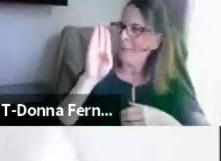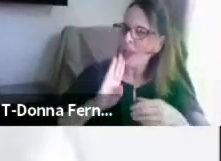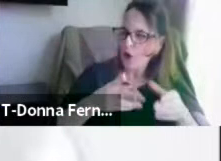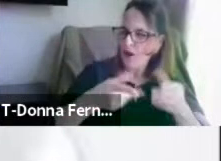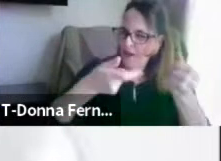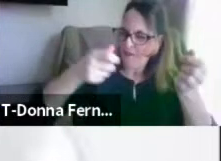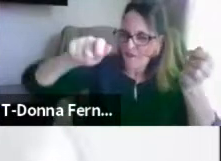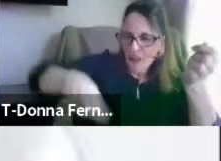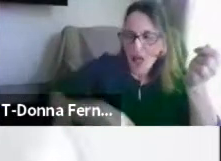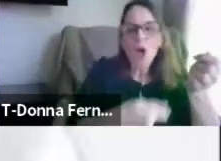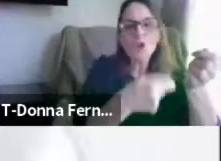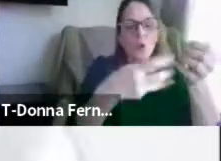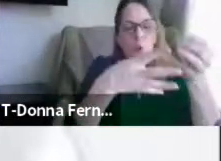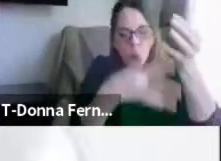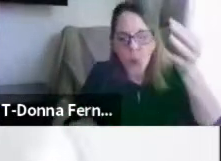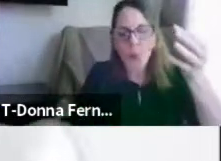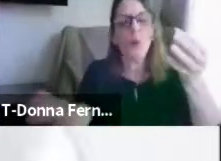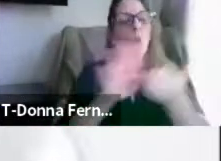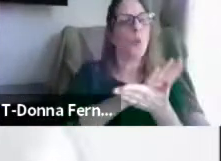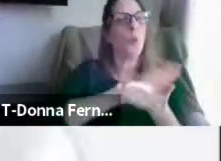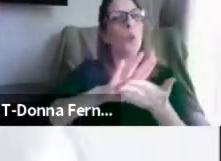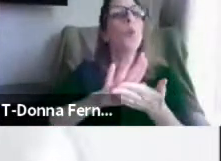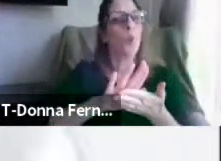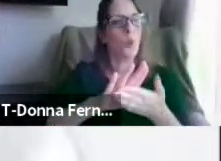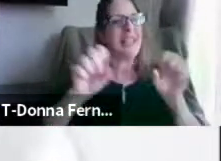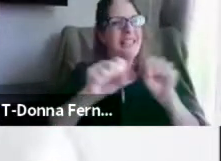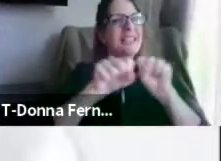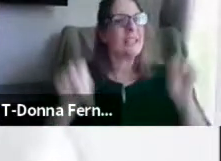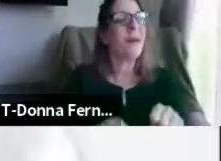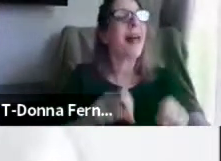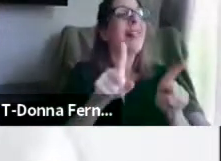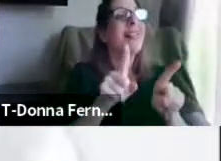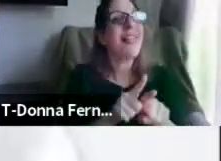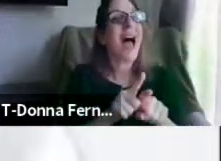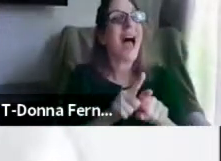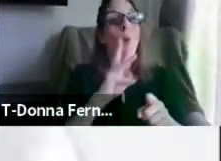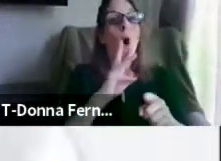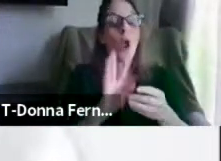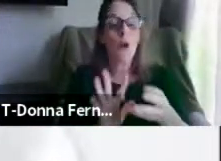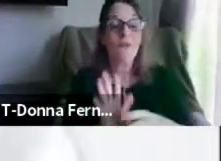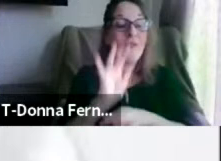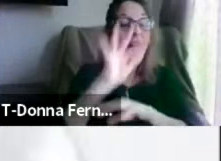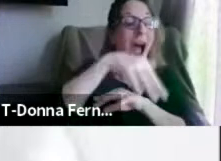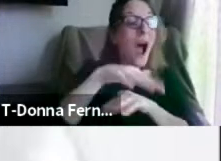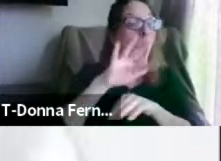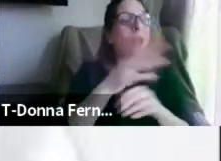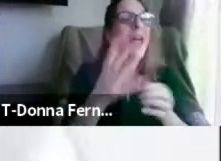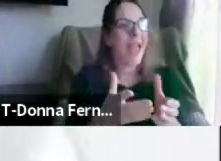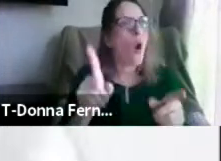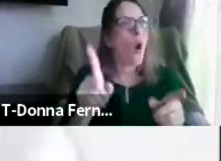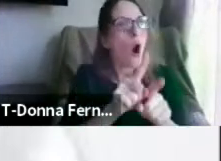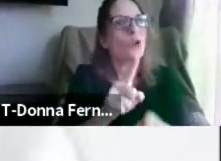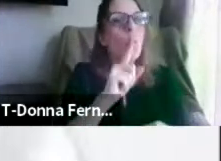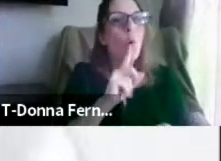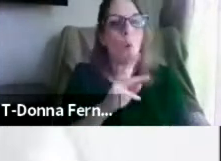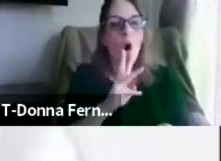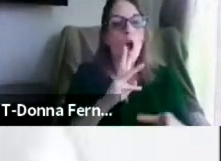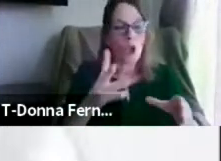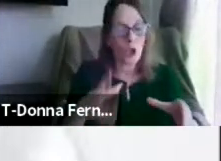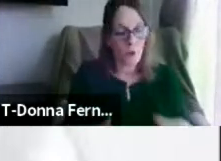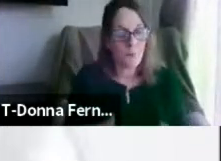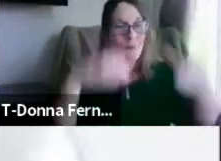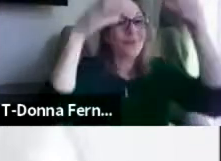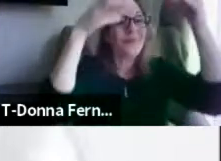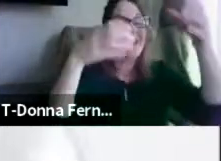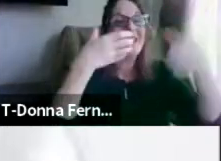flush those systems. Also, any of your water features like fountains and your water heater, you'll want to follow your